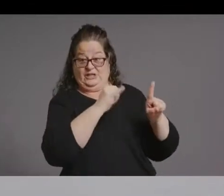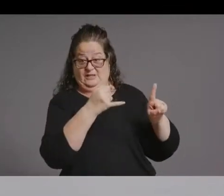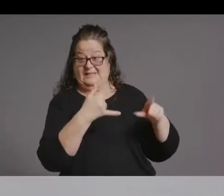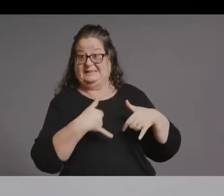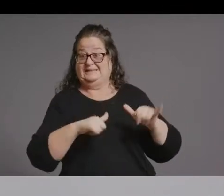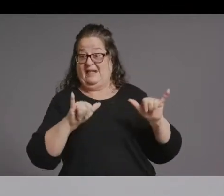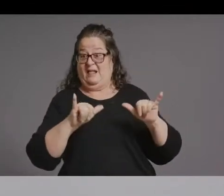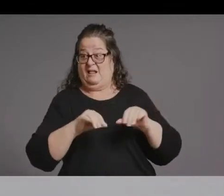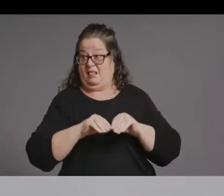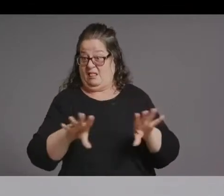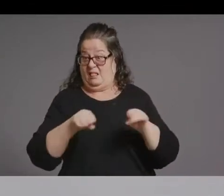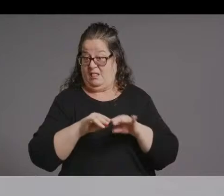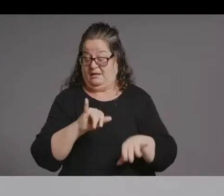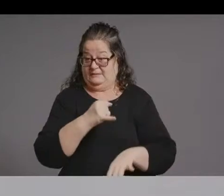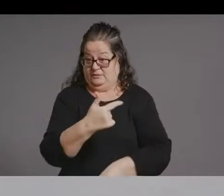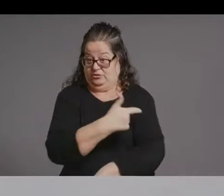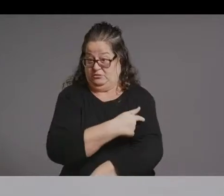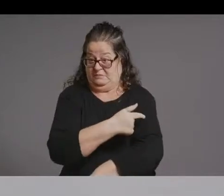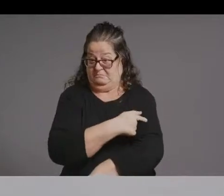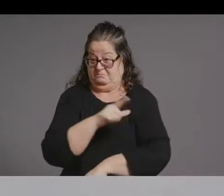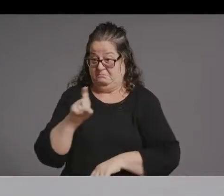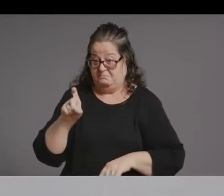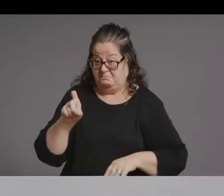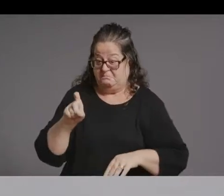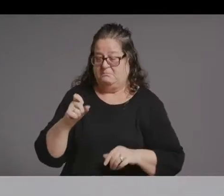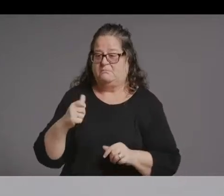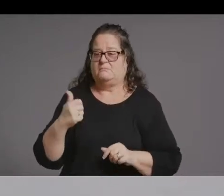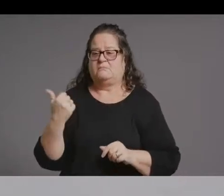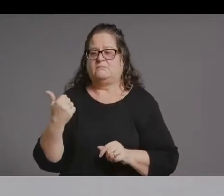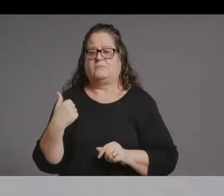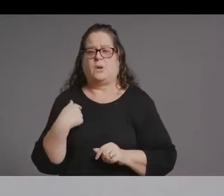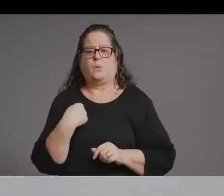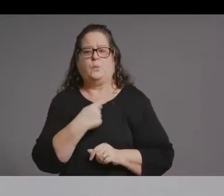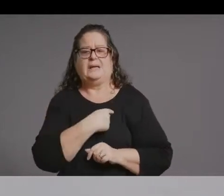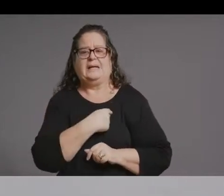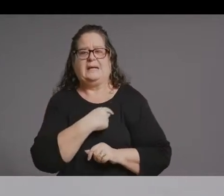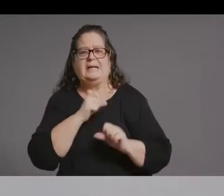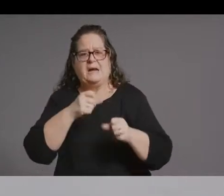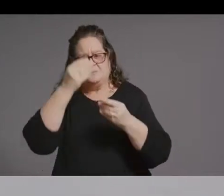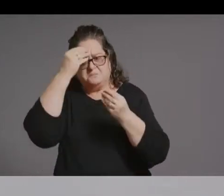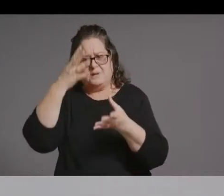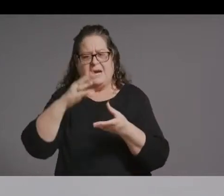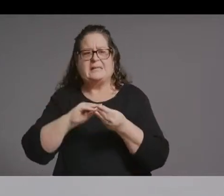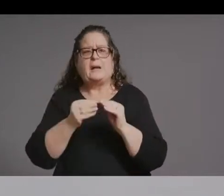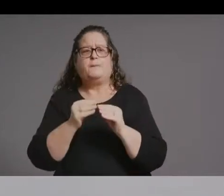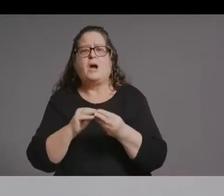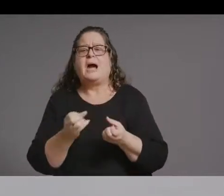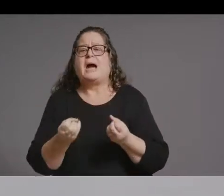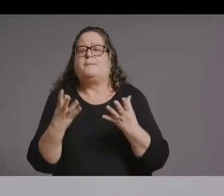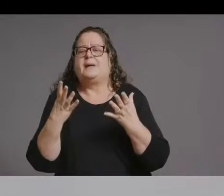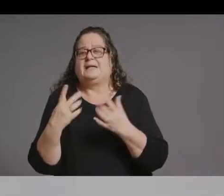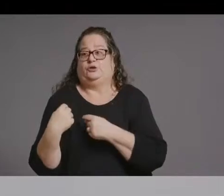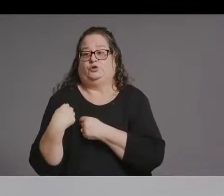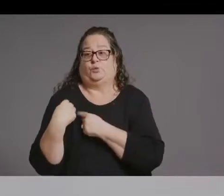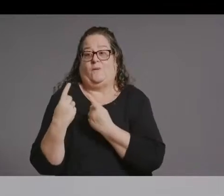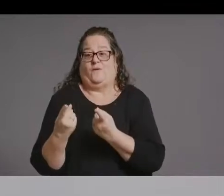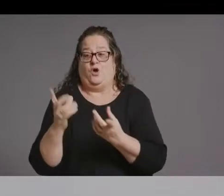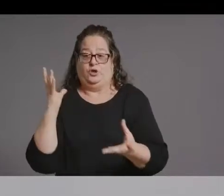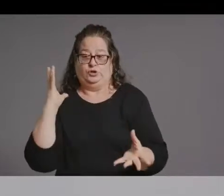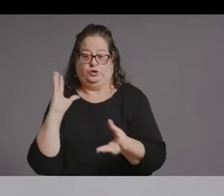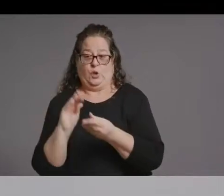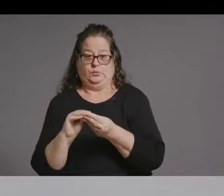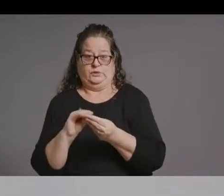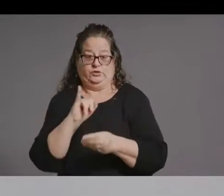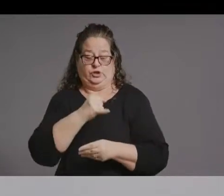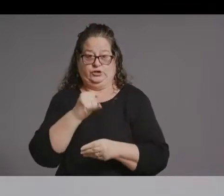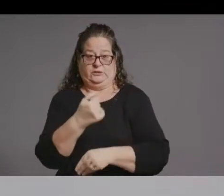We can get you the data on how many doses have been allocated to Arizona and how many have been administered in Arizona. I don't have those numbers off the